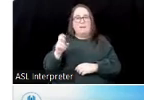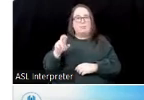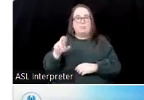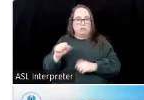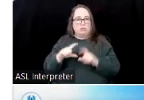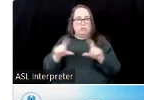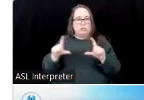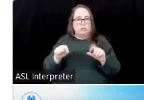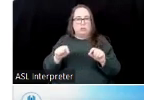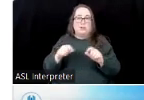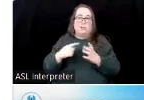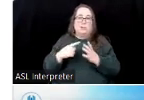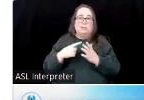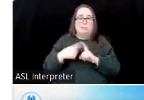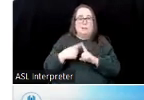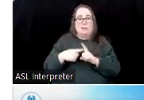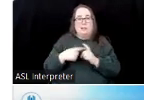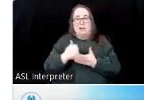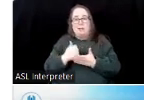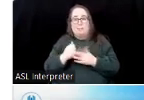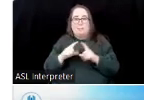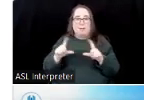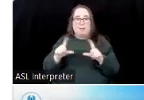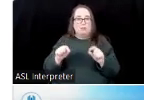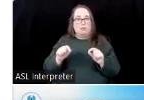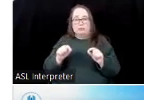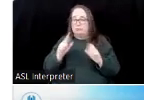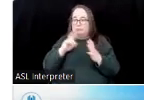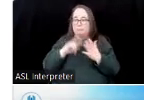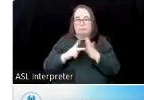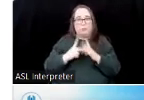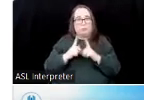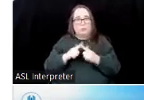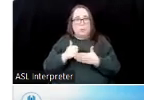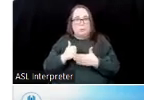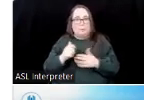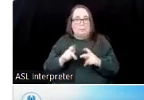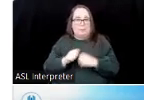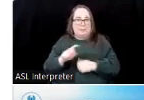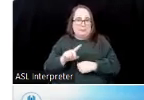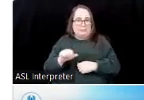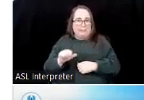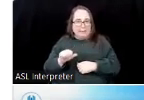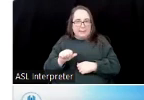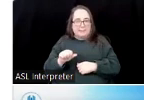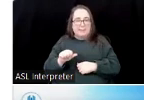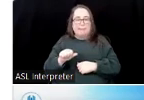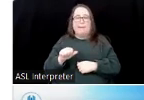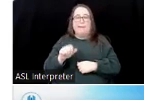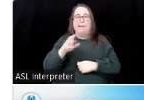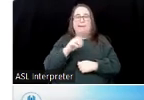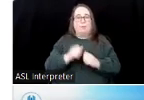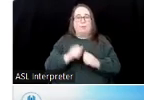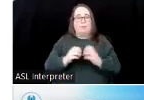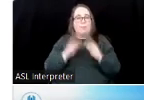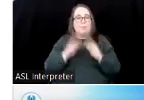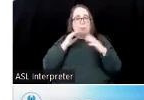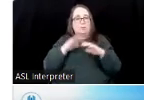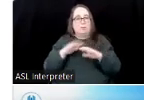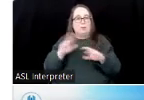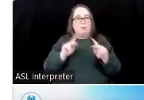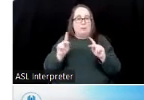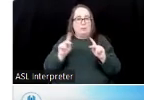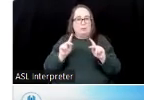These are rental assistance vouchers that are intended to serve people with disabilities, and with a greater focus on those that are